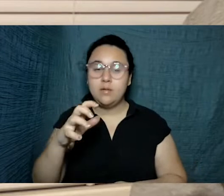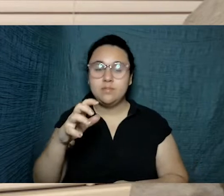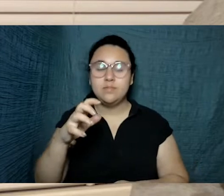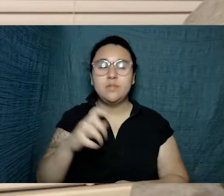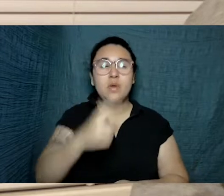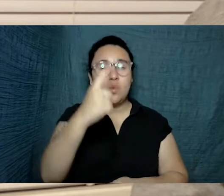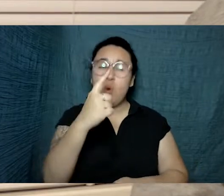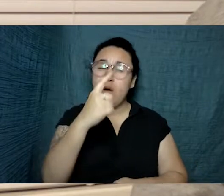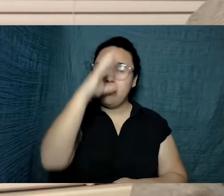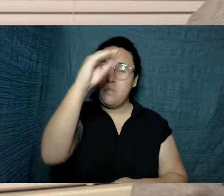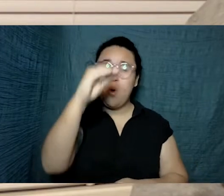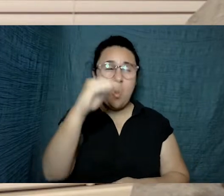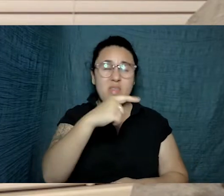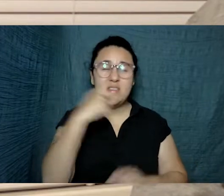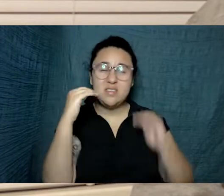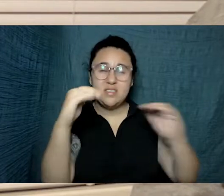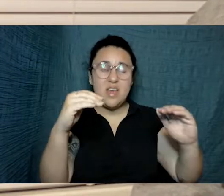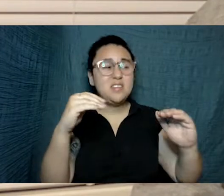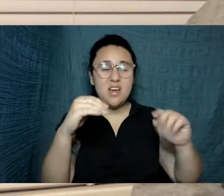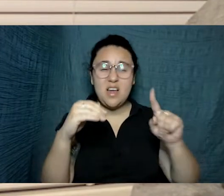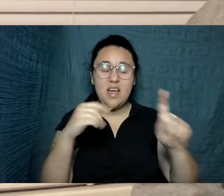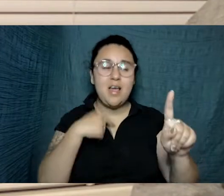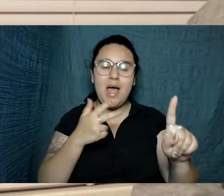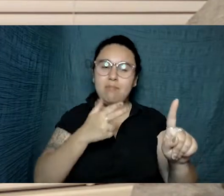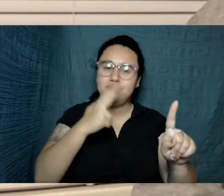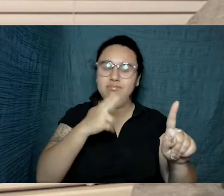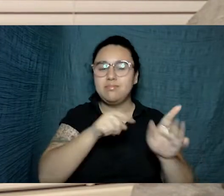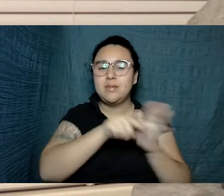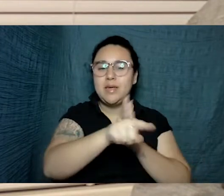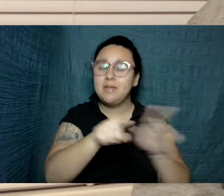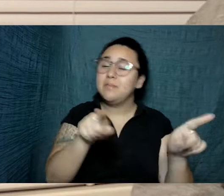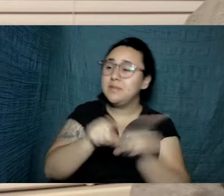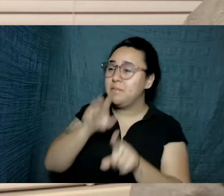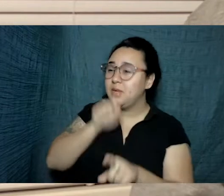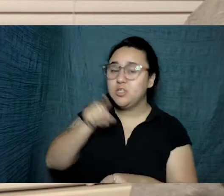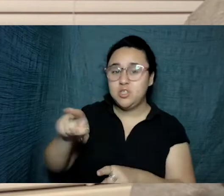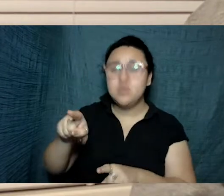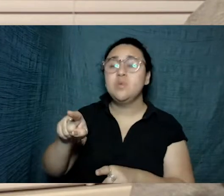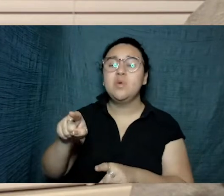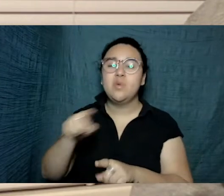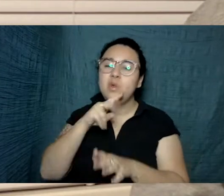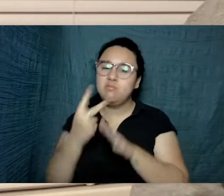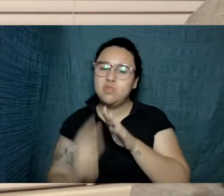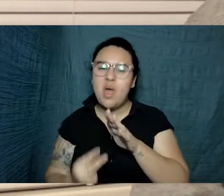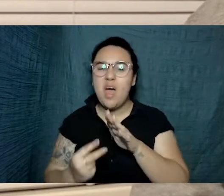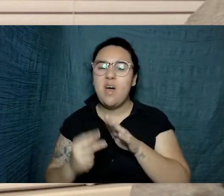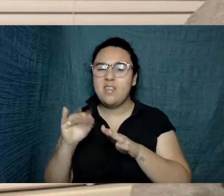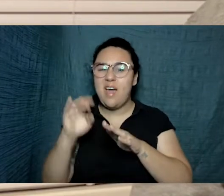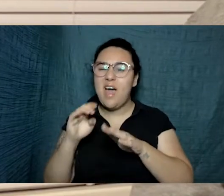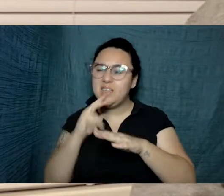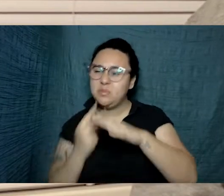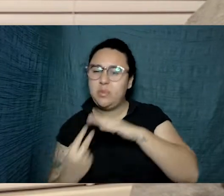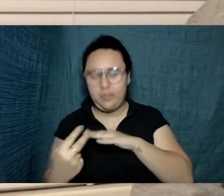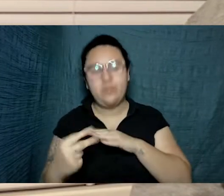that hot and distant shadowland. Kid the same age you were the winter you went under the river ice. I didn't know the boy wasn't another military